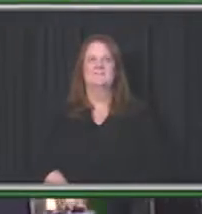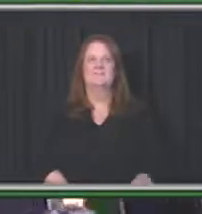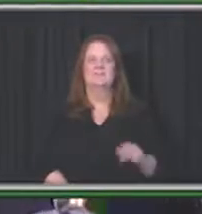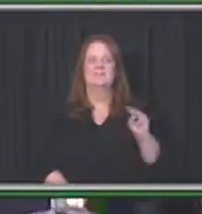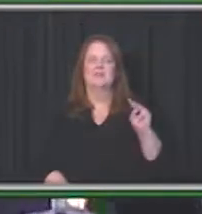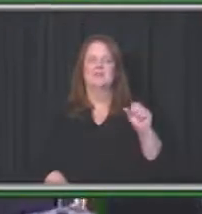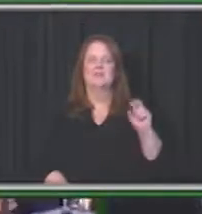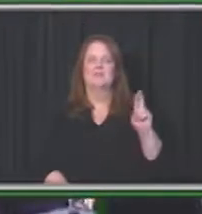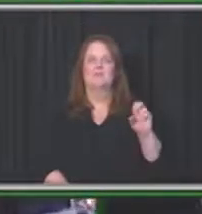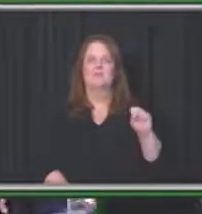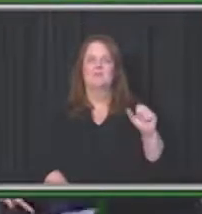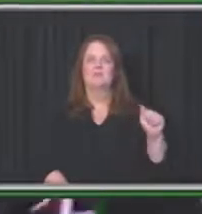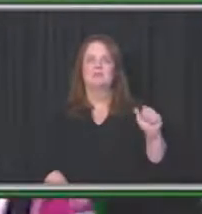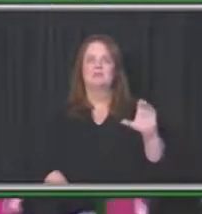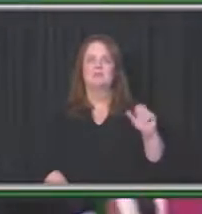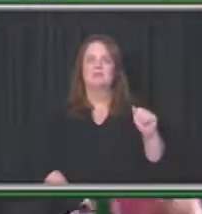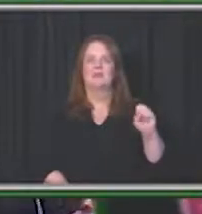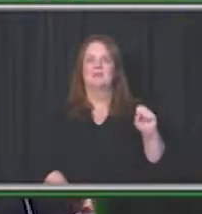Marissa Quezada.